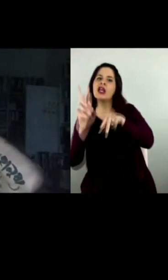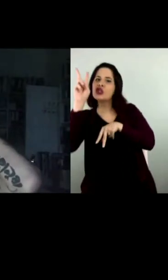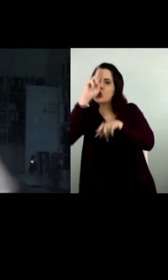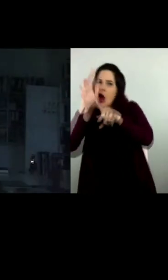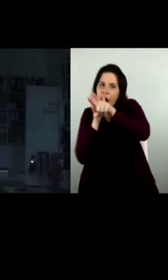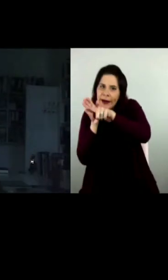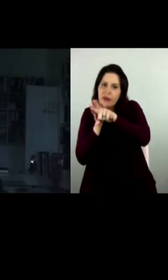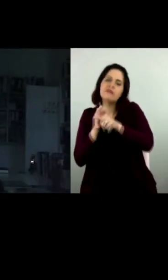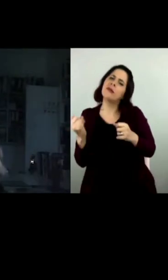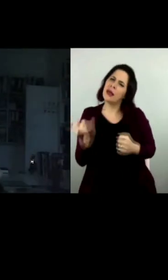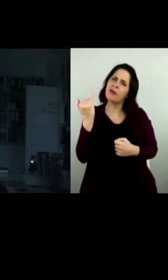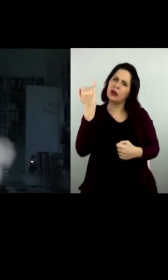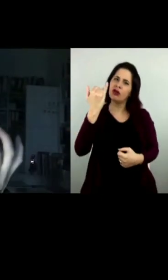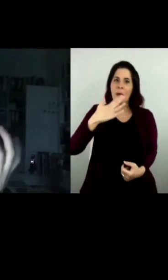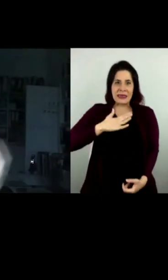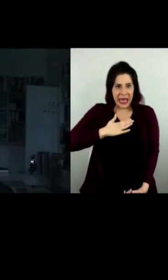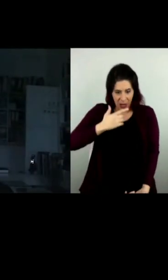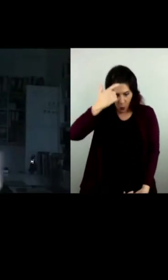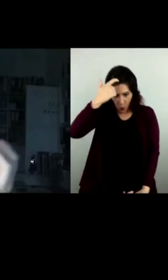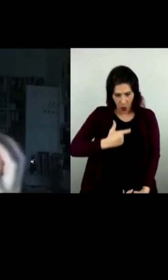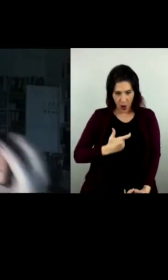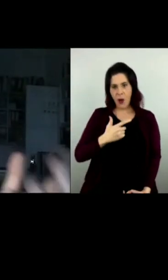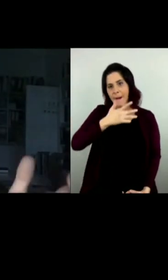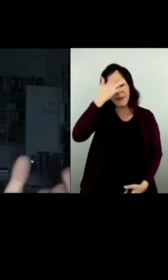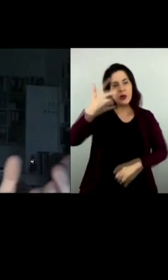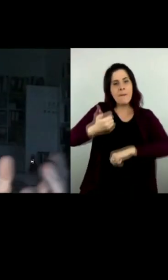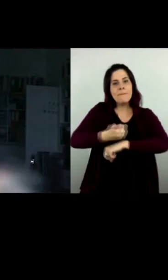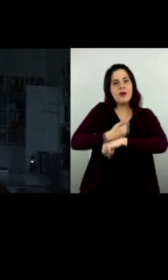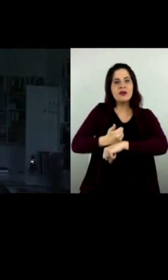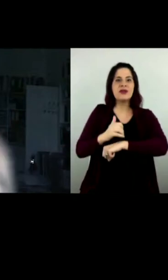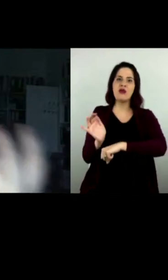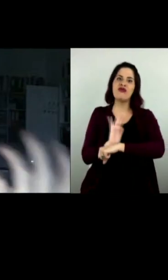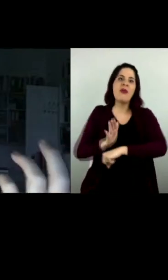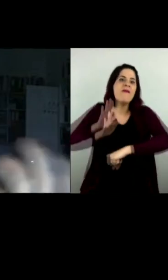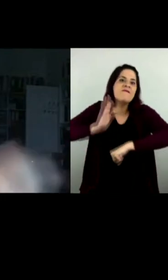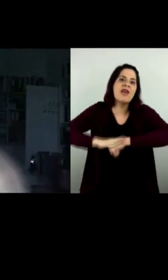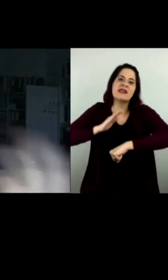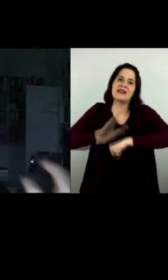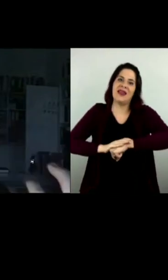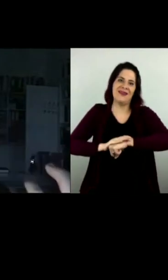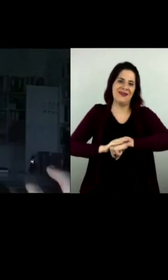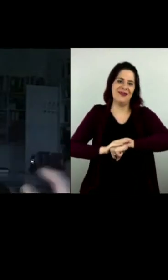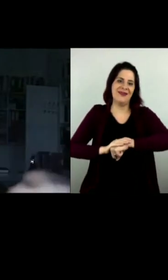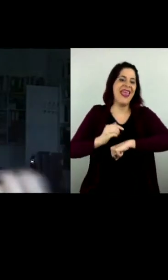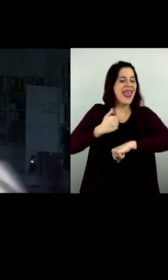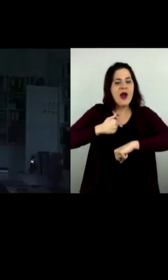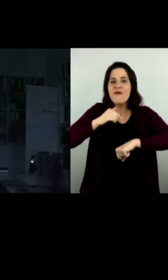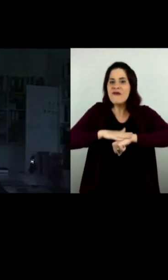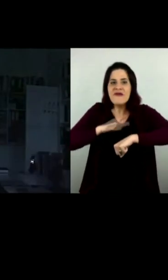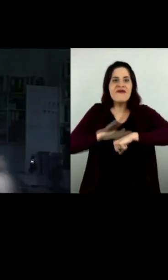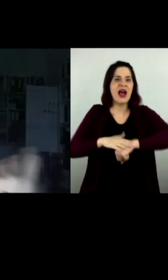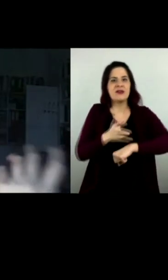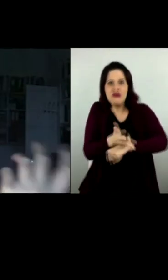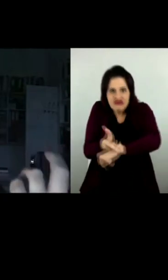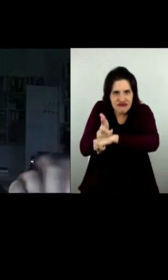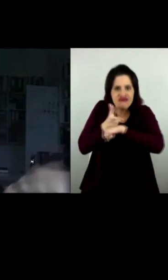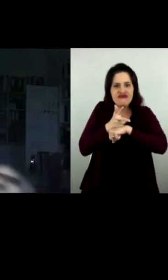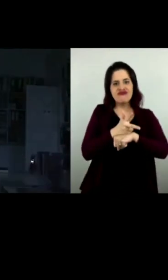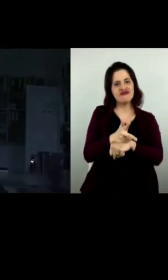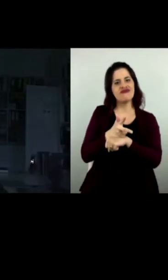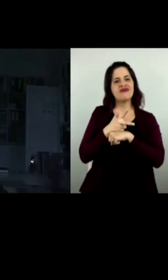going to tell, the filmmaker's point of view. And that's extremely useful. And I think mm-hmm. our film schools and